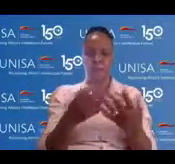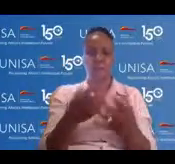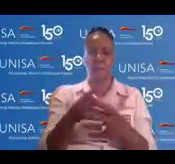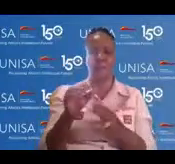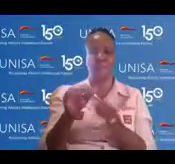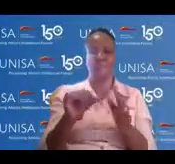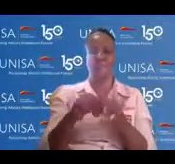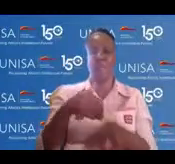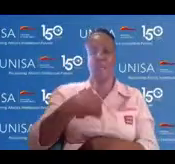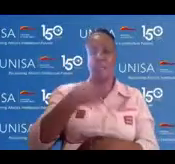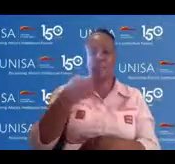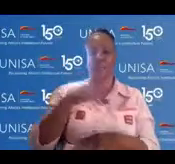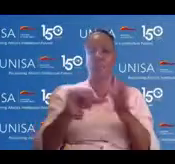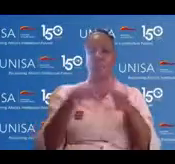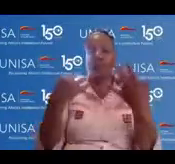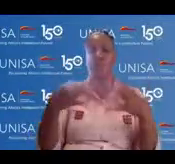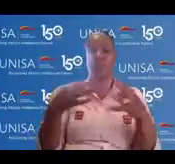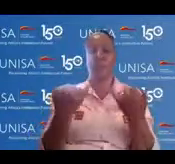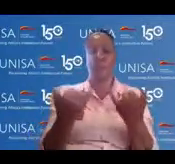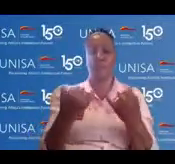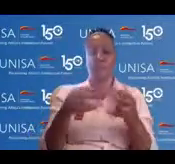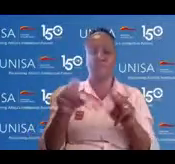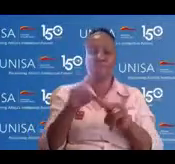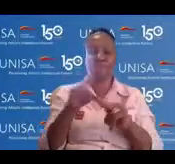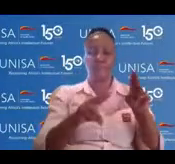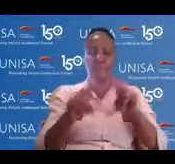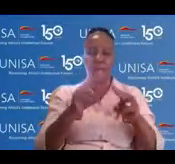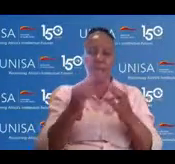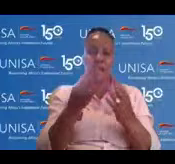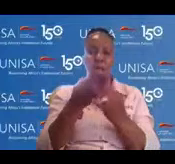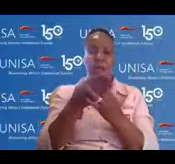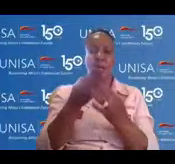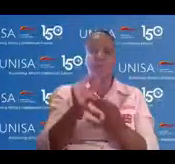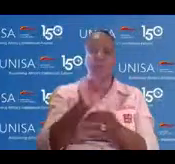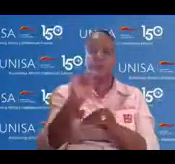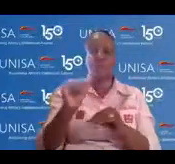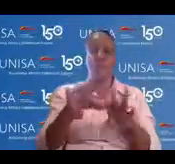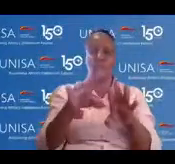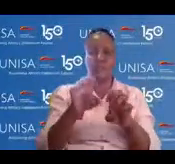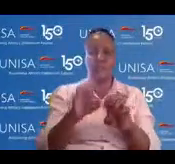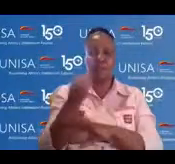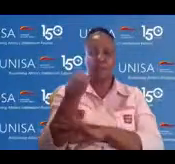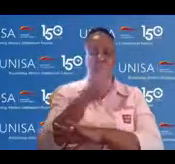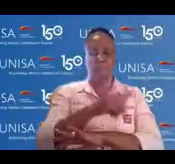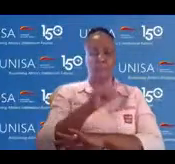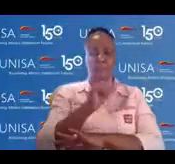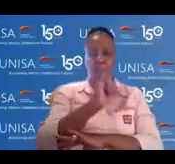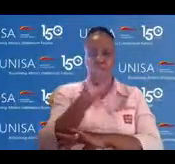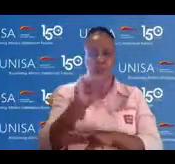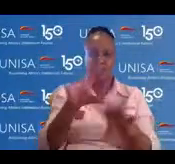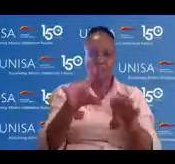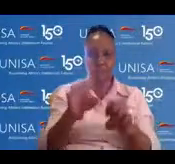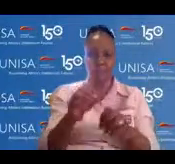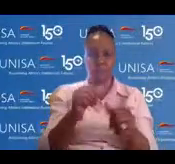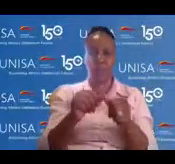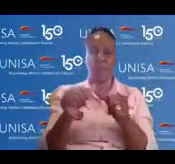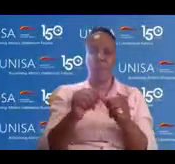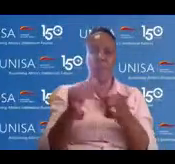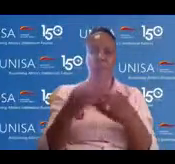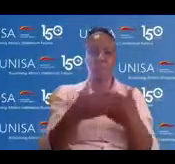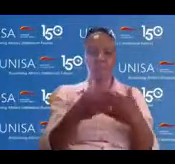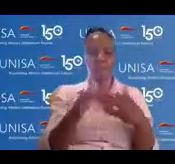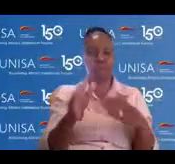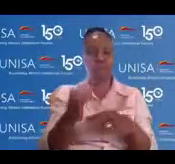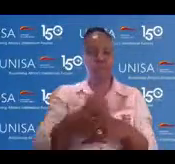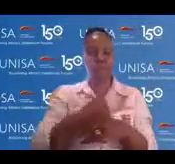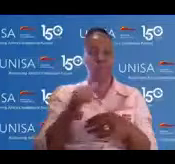have a quick look on how do you actually access your exams on the day that you're writing. So the best is to open myUnisa. There will